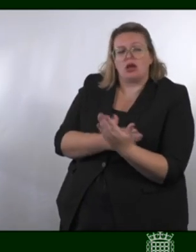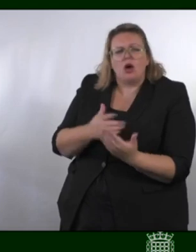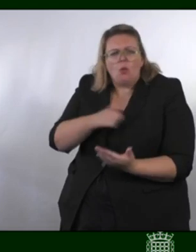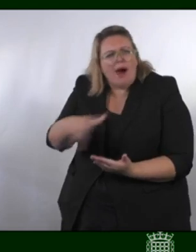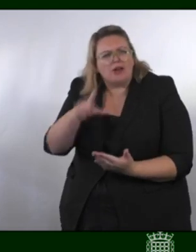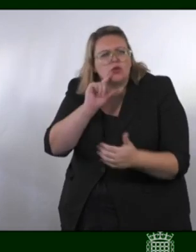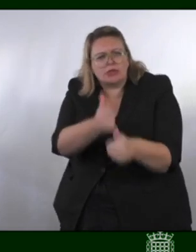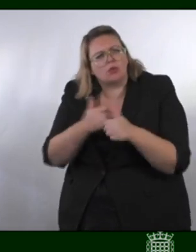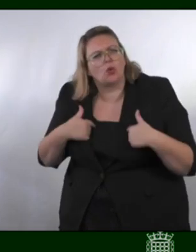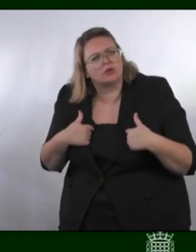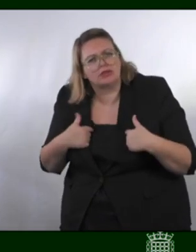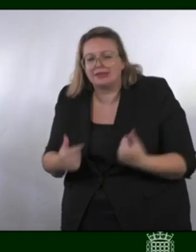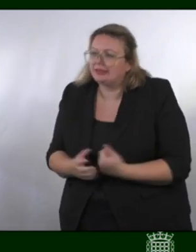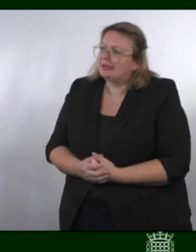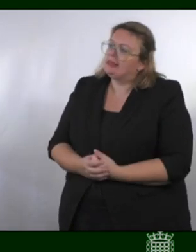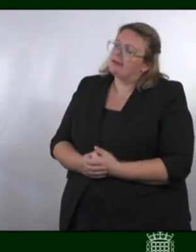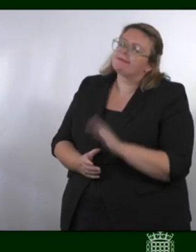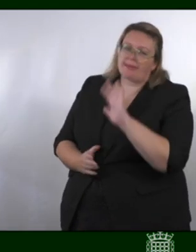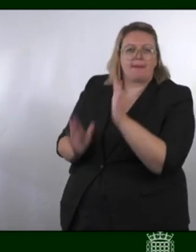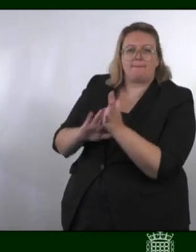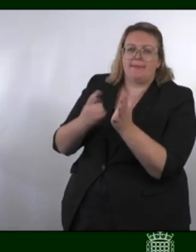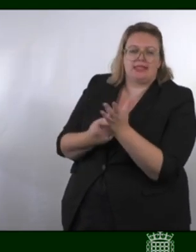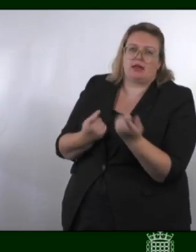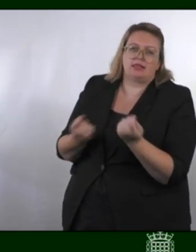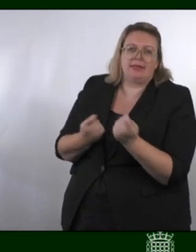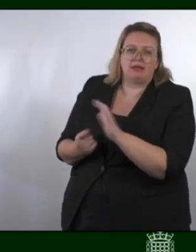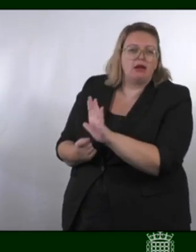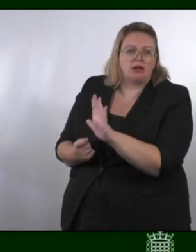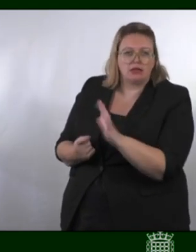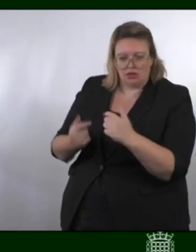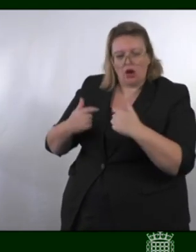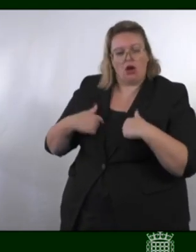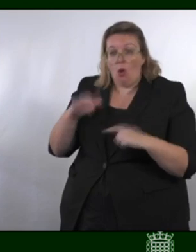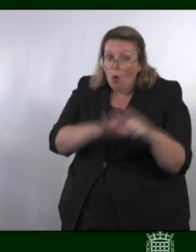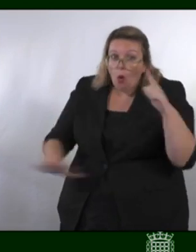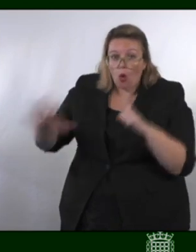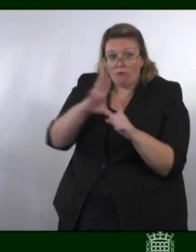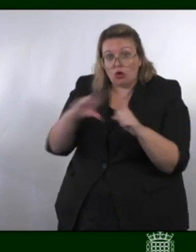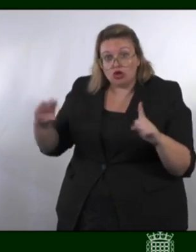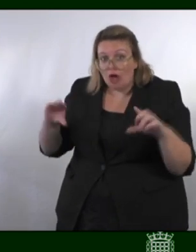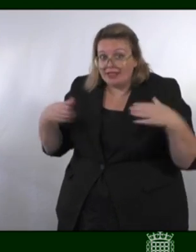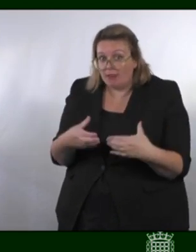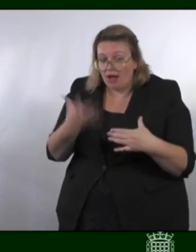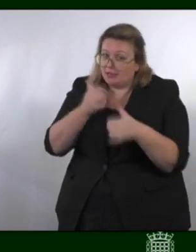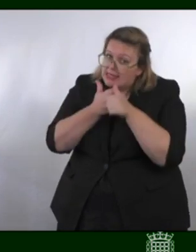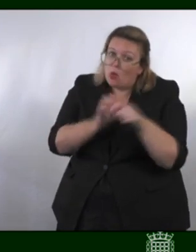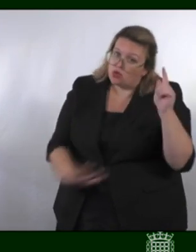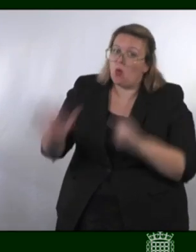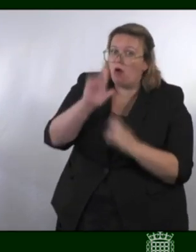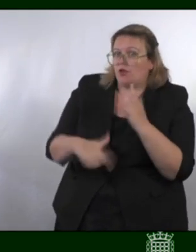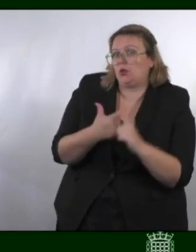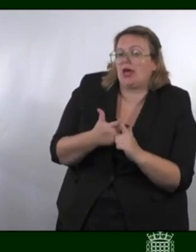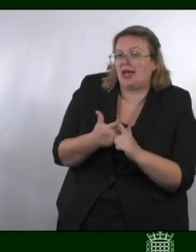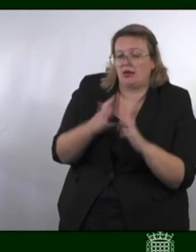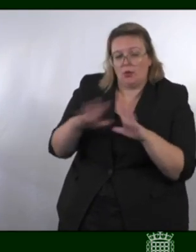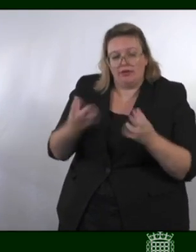Mr. Speaker, I'm proud of the support that we've given, the one nation Conservative support that we've given to the entire country. £200